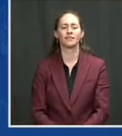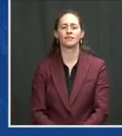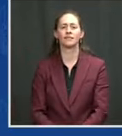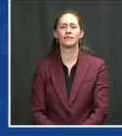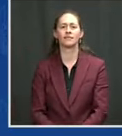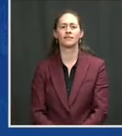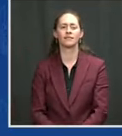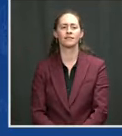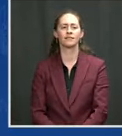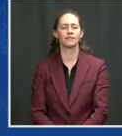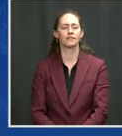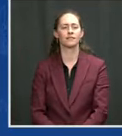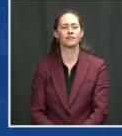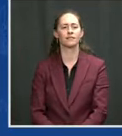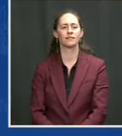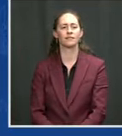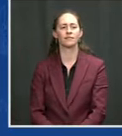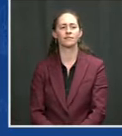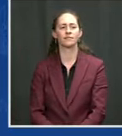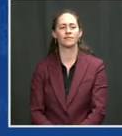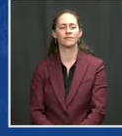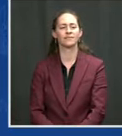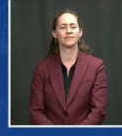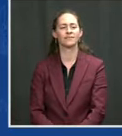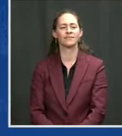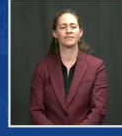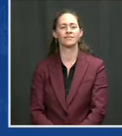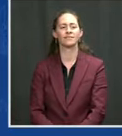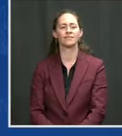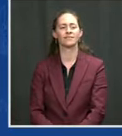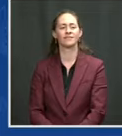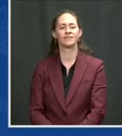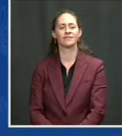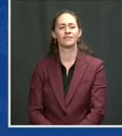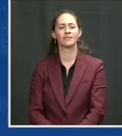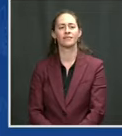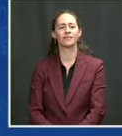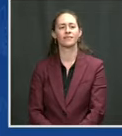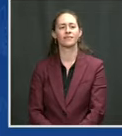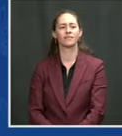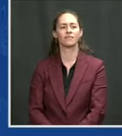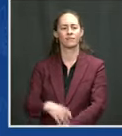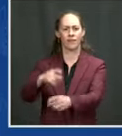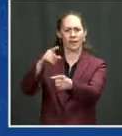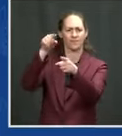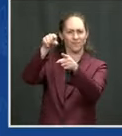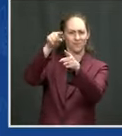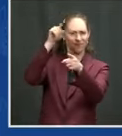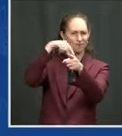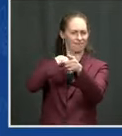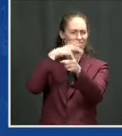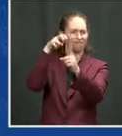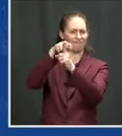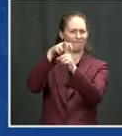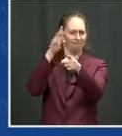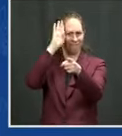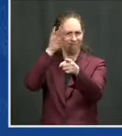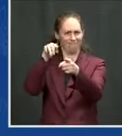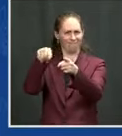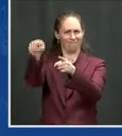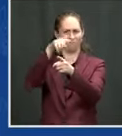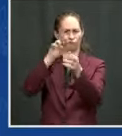Cox, I know you're bringing community leaders in to build confidence. Tell me about your efforts and what, how it